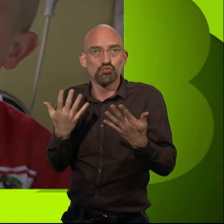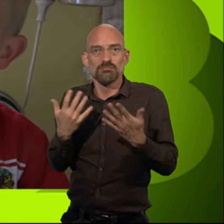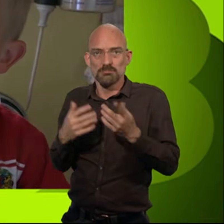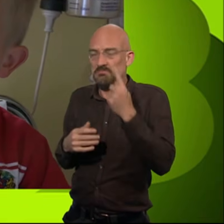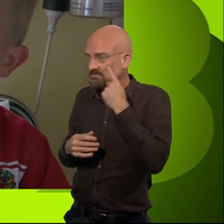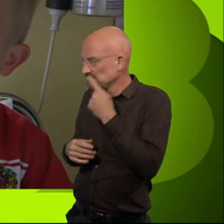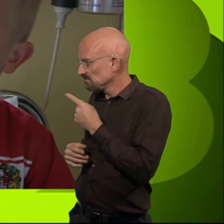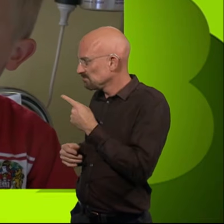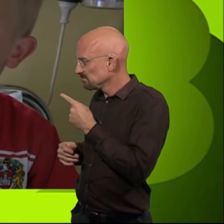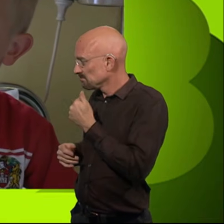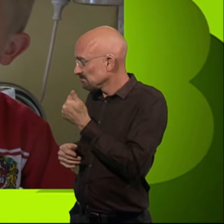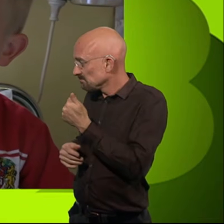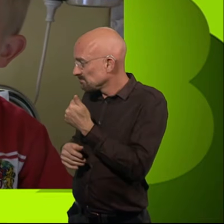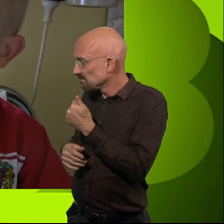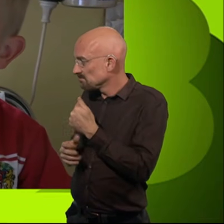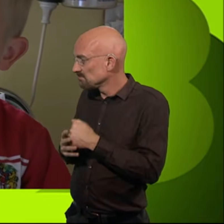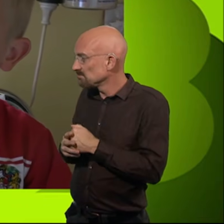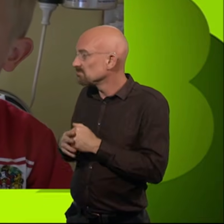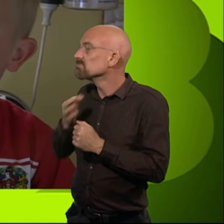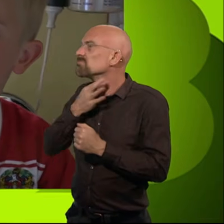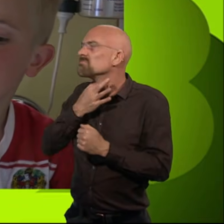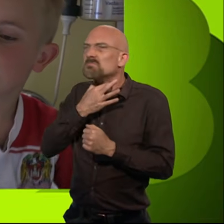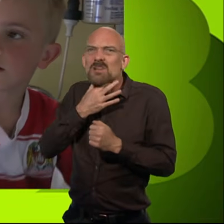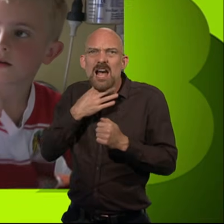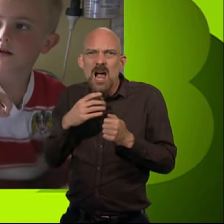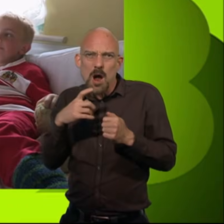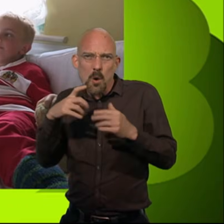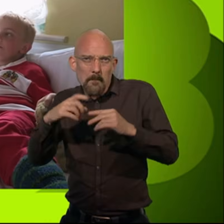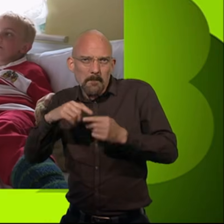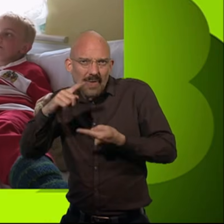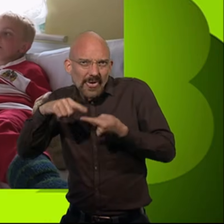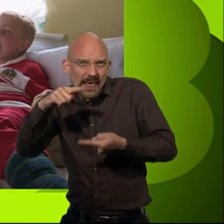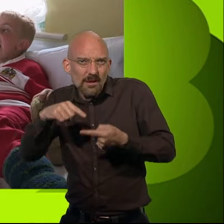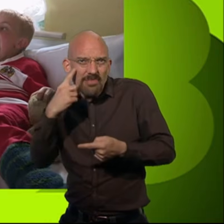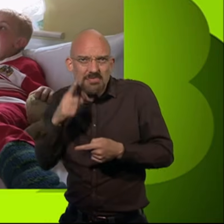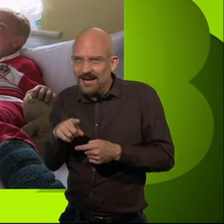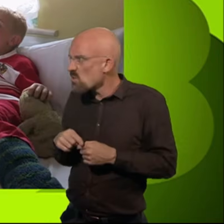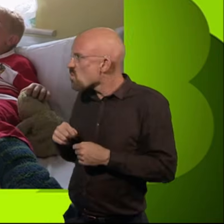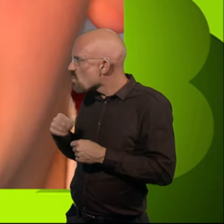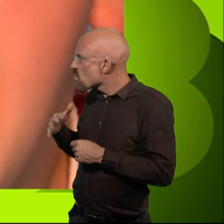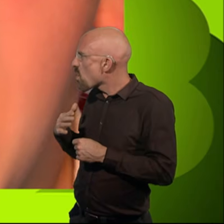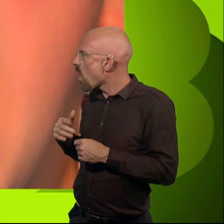about that big. Whoa, you think they're going to be pretty big? Show me them.